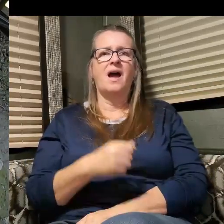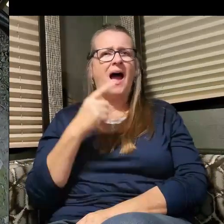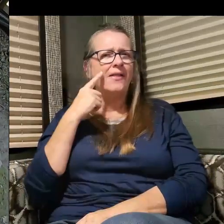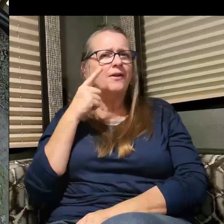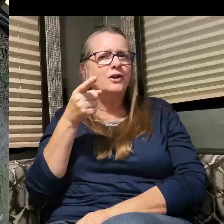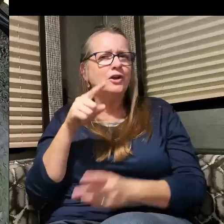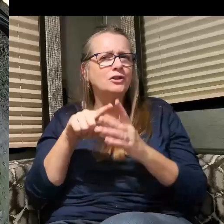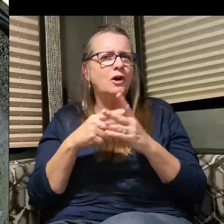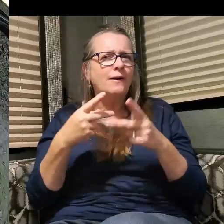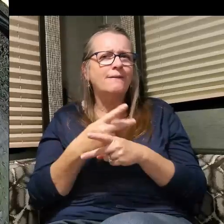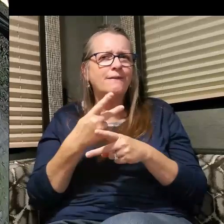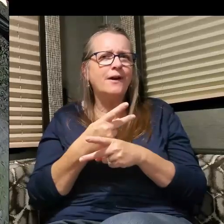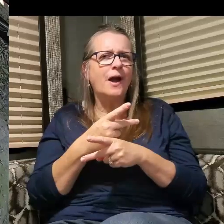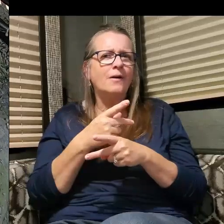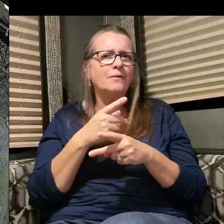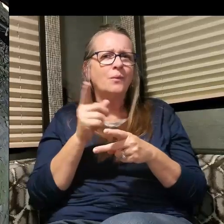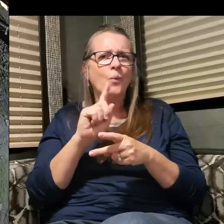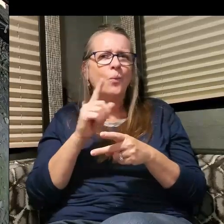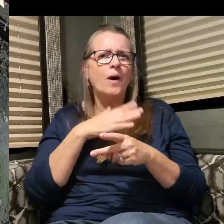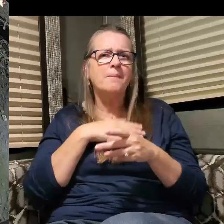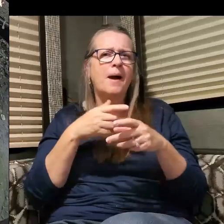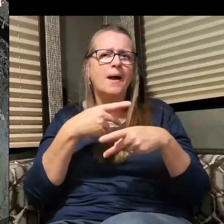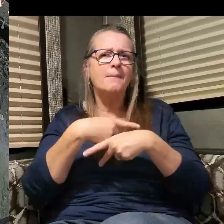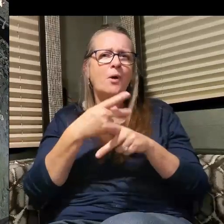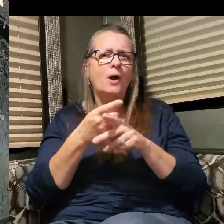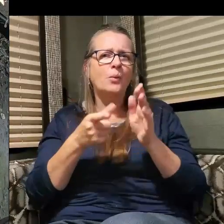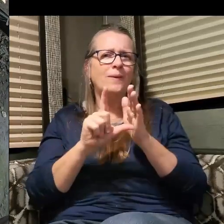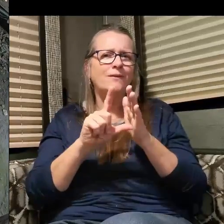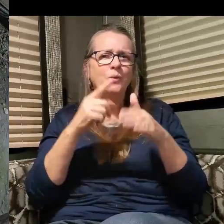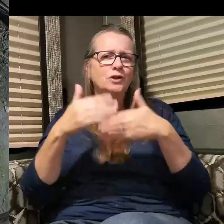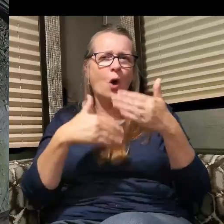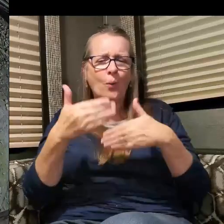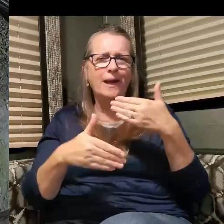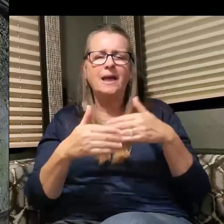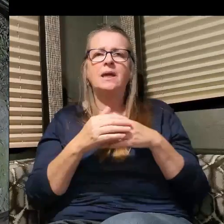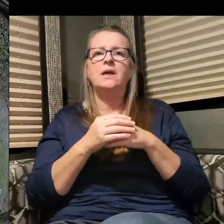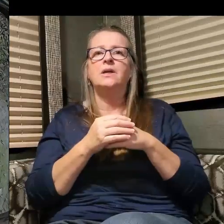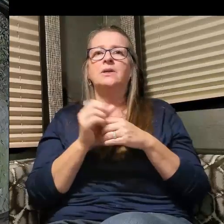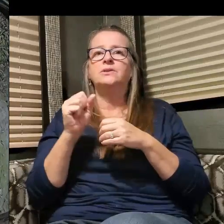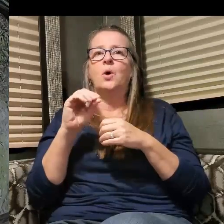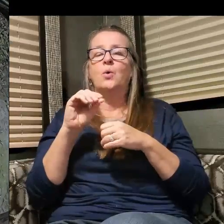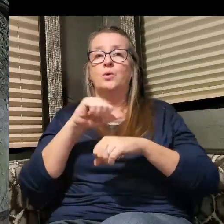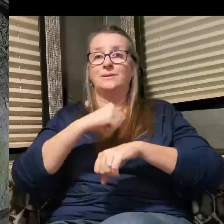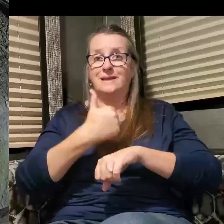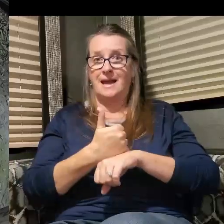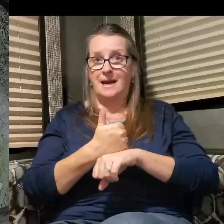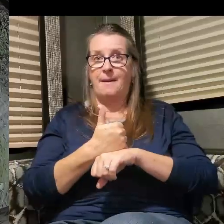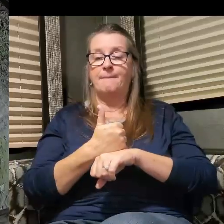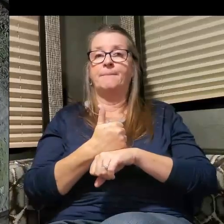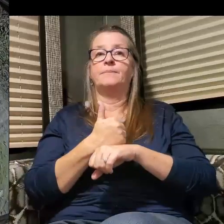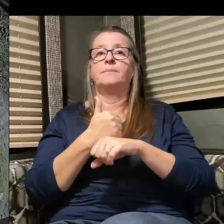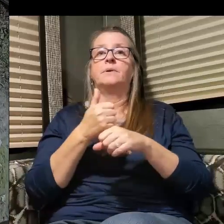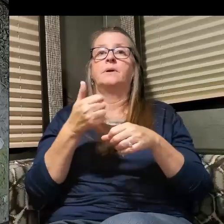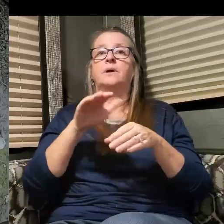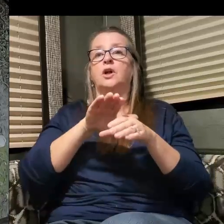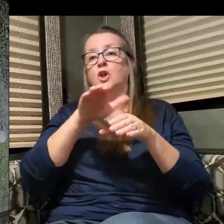I think you're starting to figure out where this product review is gonna go, huh? Okay, so ideally you'd set it up and